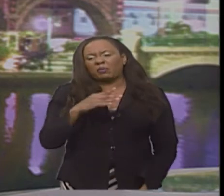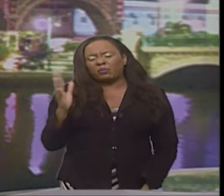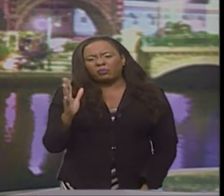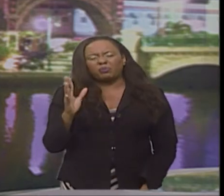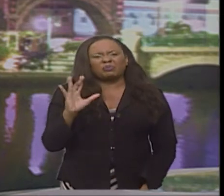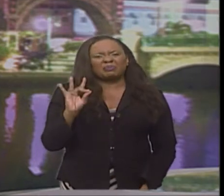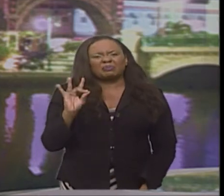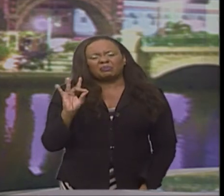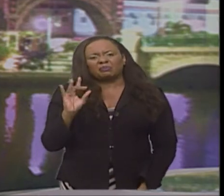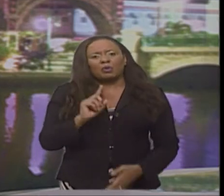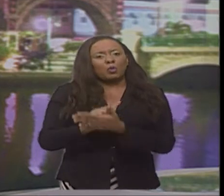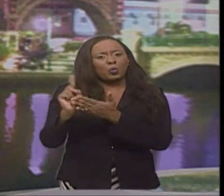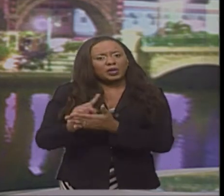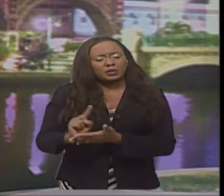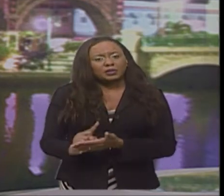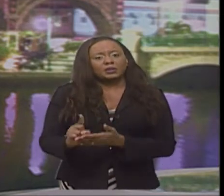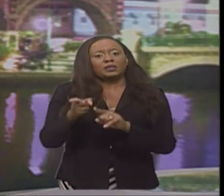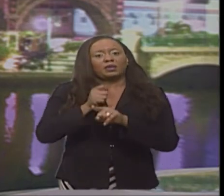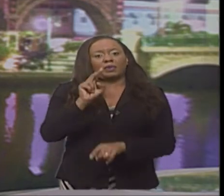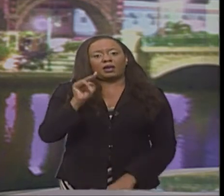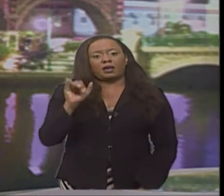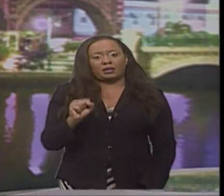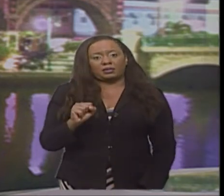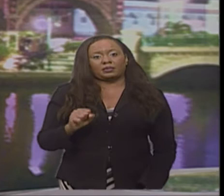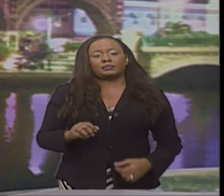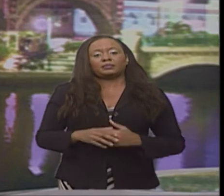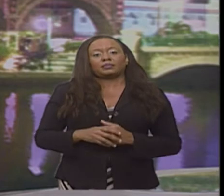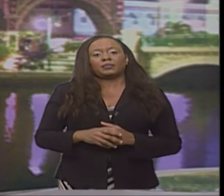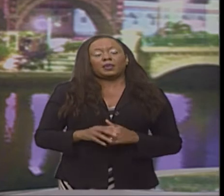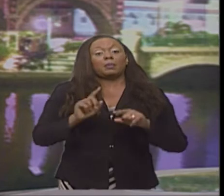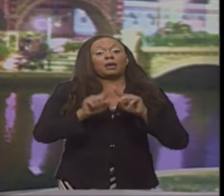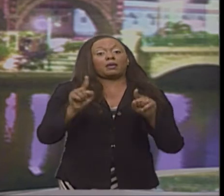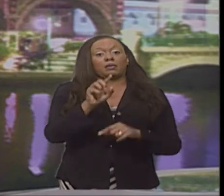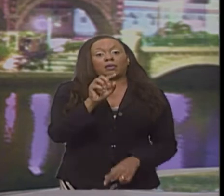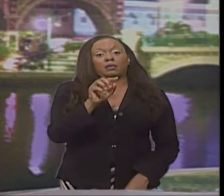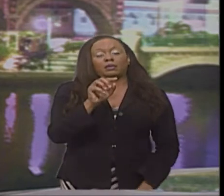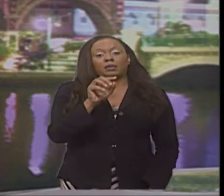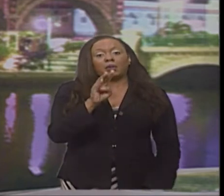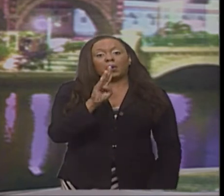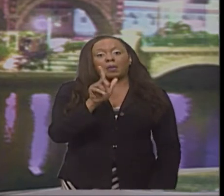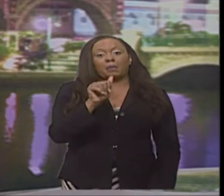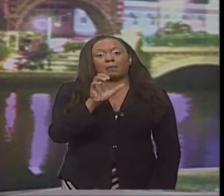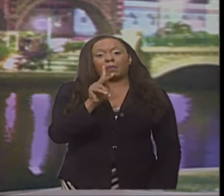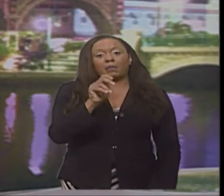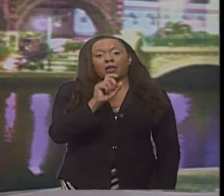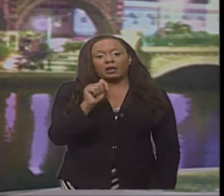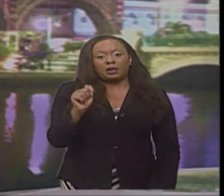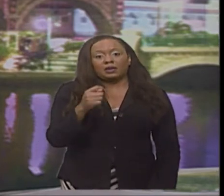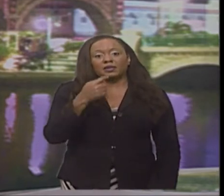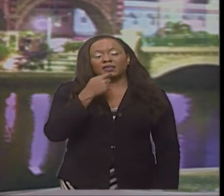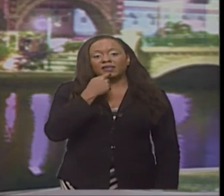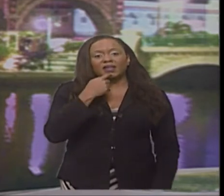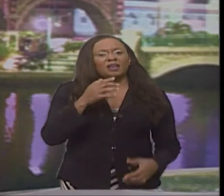Scheme. Mr. Lockett said this plan, joined with their promise to repeal the NSRL tax and making tertiary education